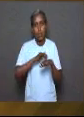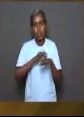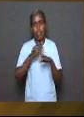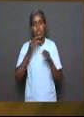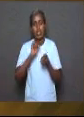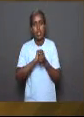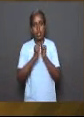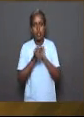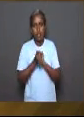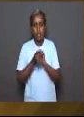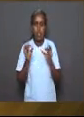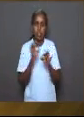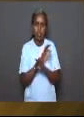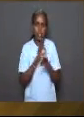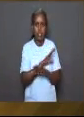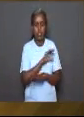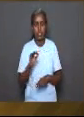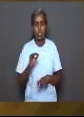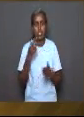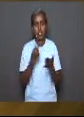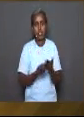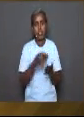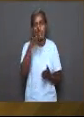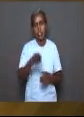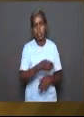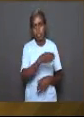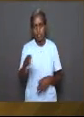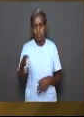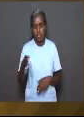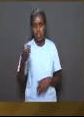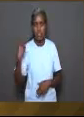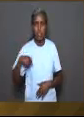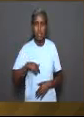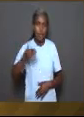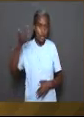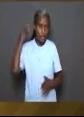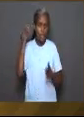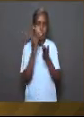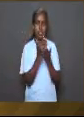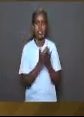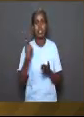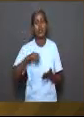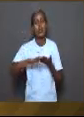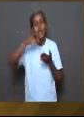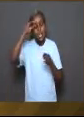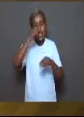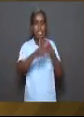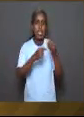functions and their graphs. In our last lesson, we learned